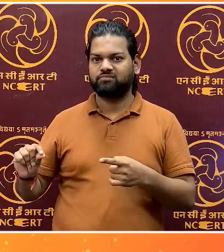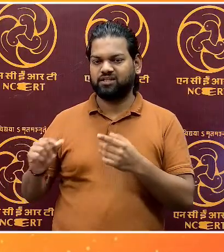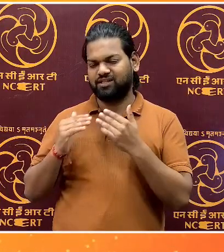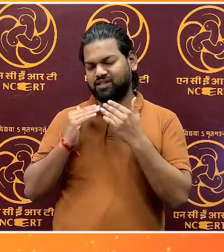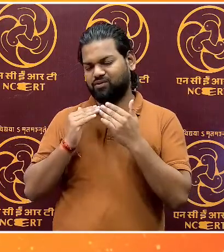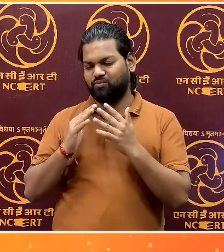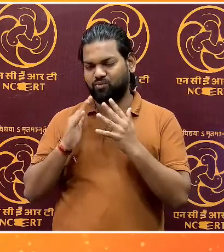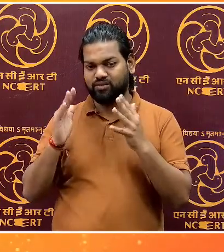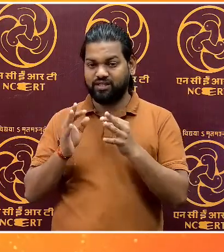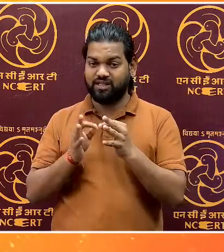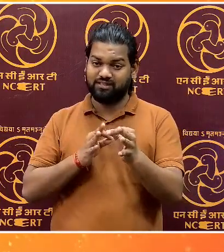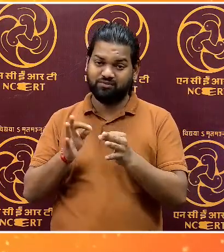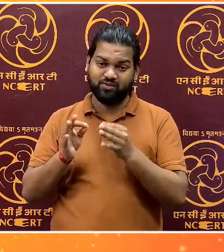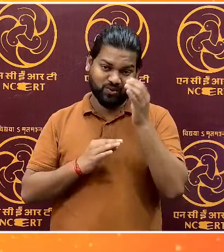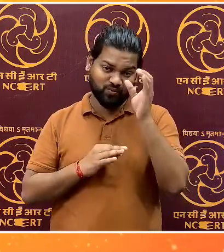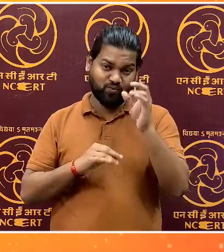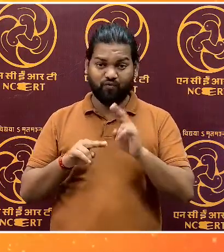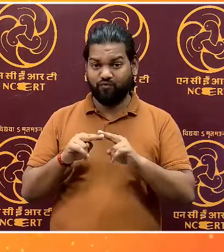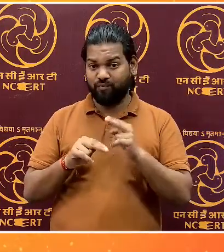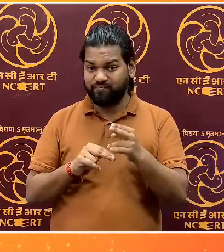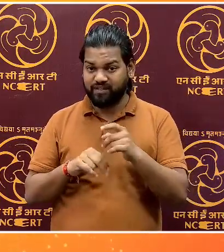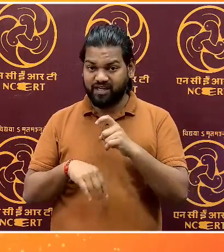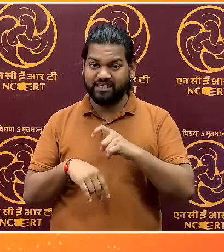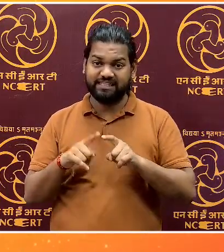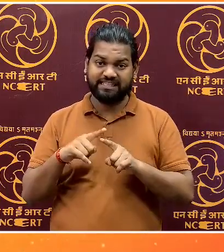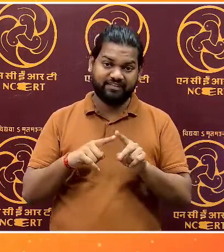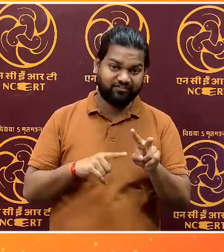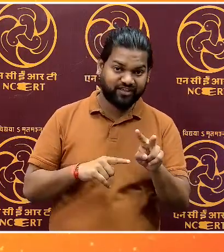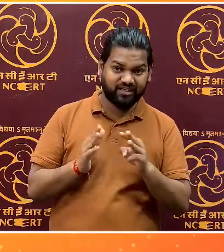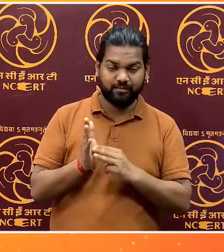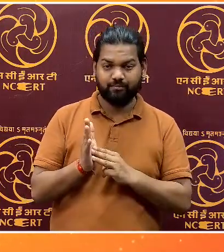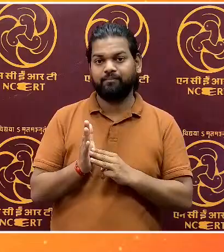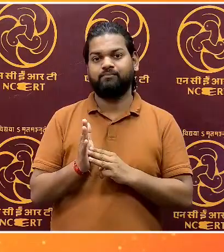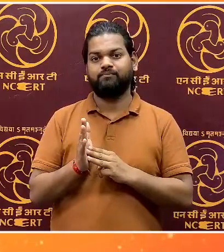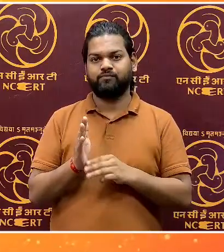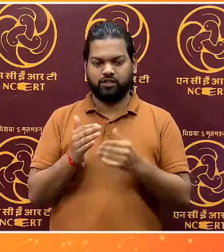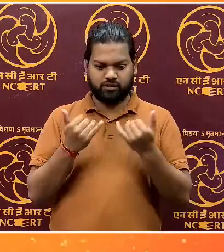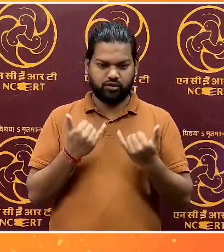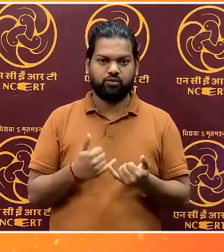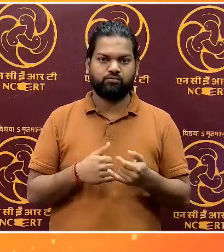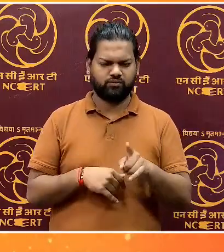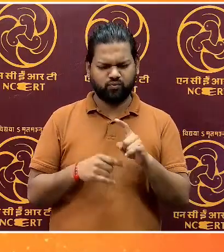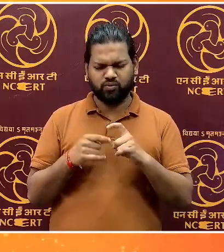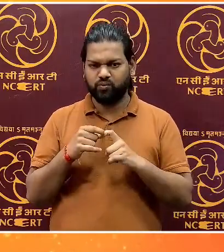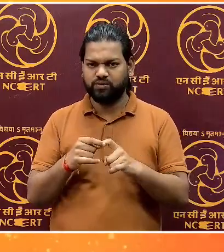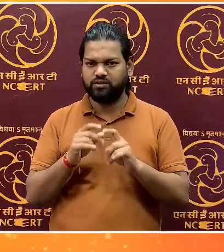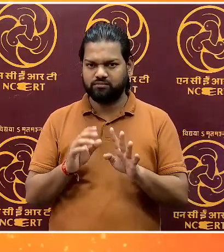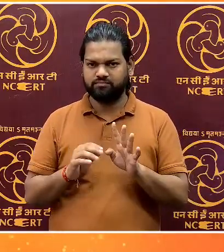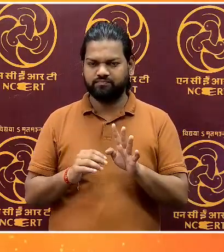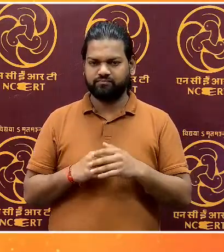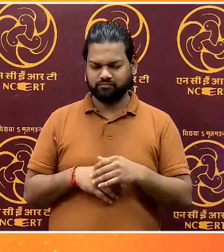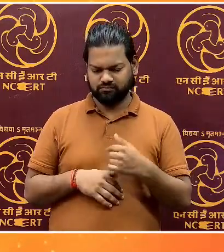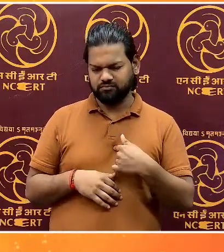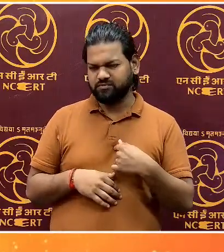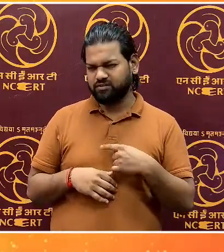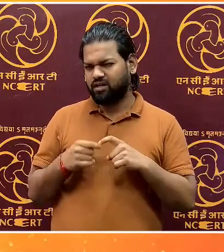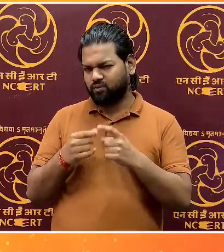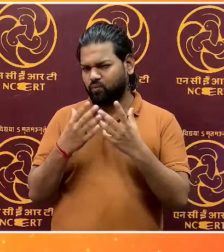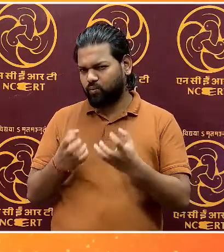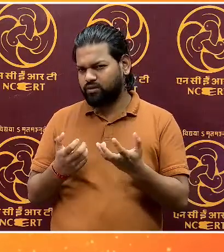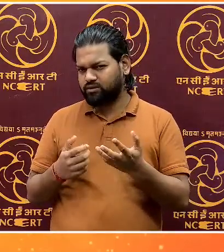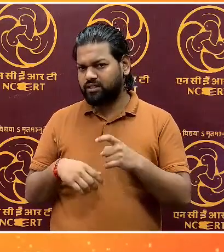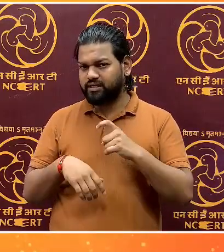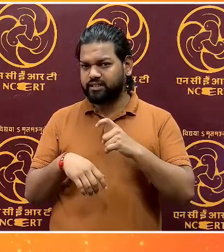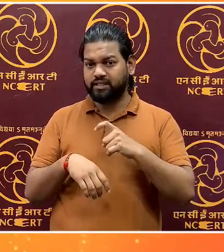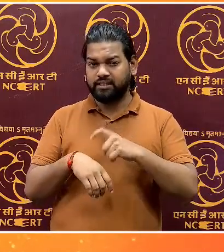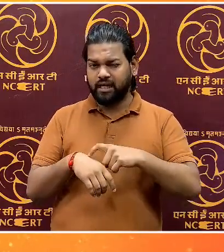so much for explaining the concept of time value of money. And here I have a question. Yeah, I want to ask you about if the time